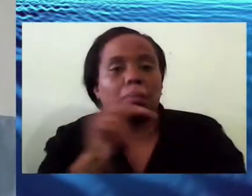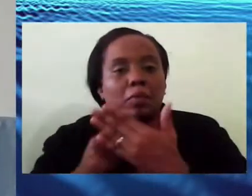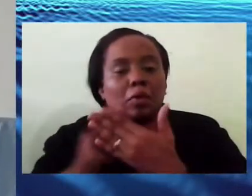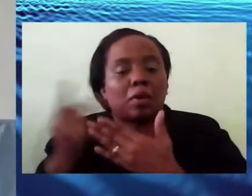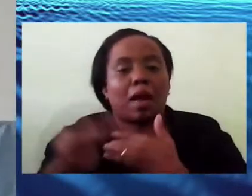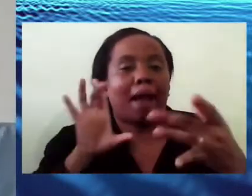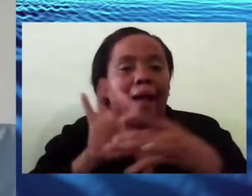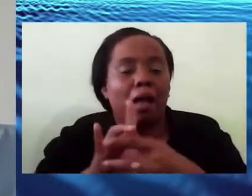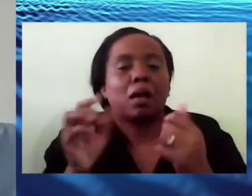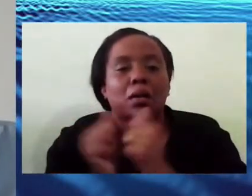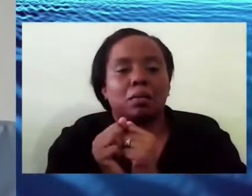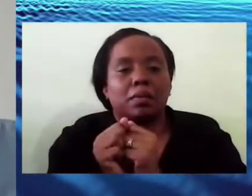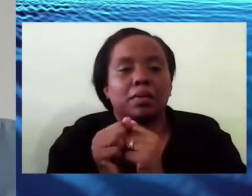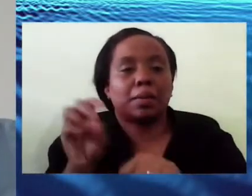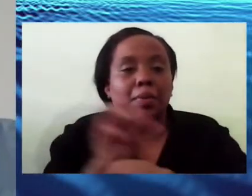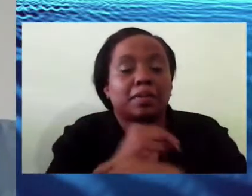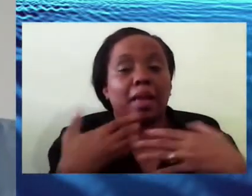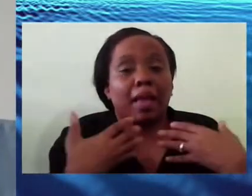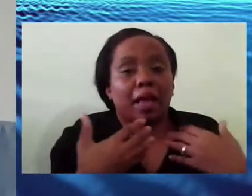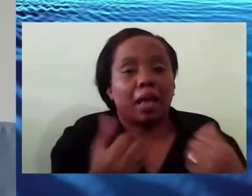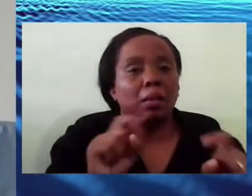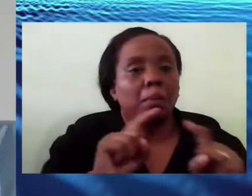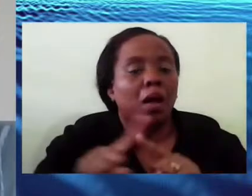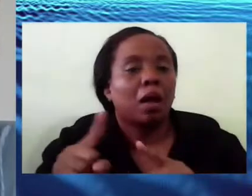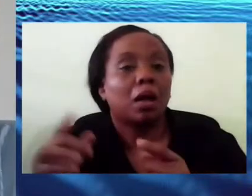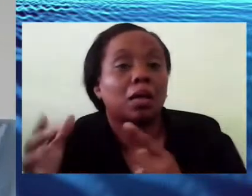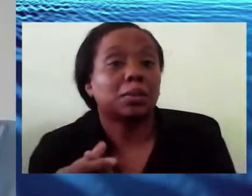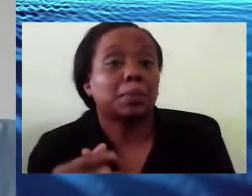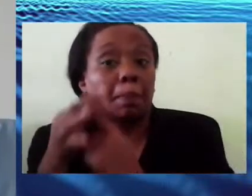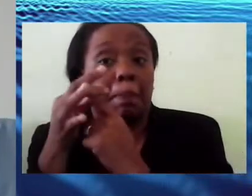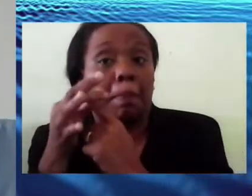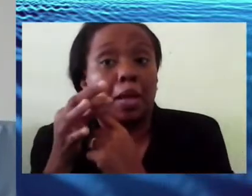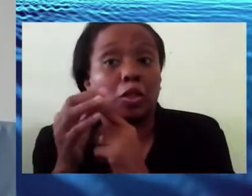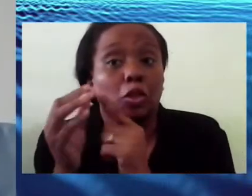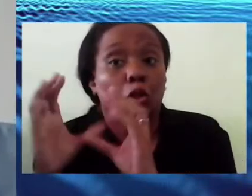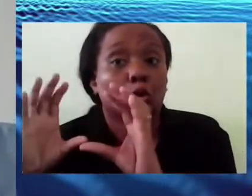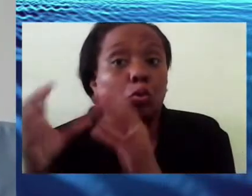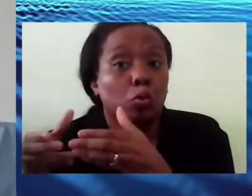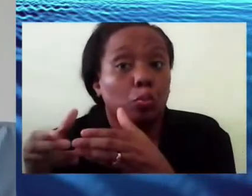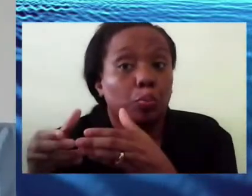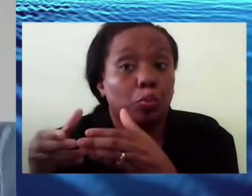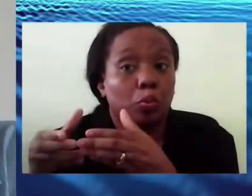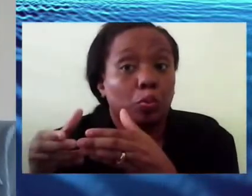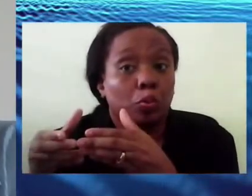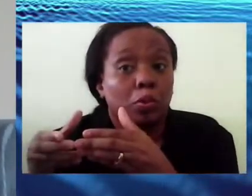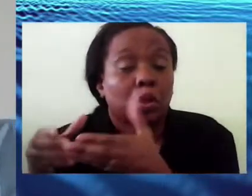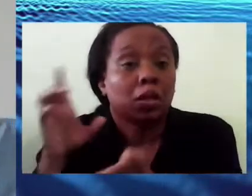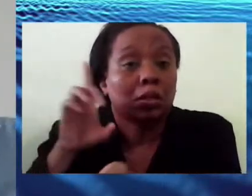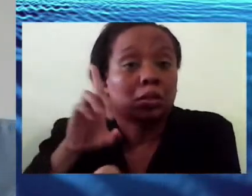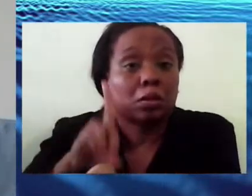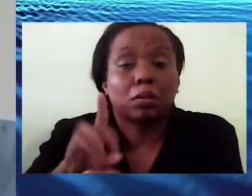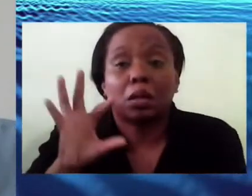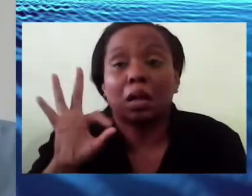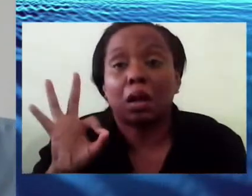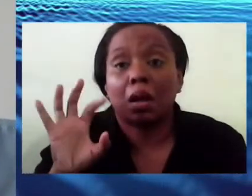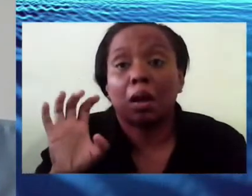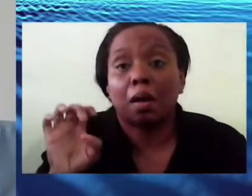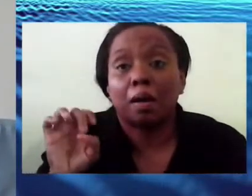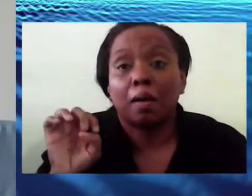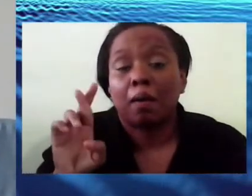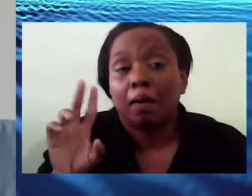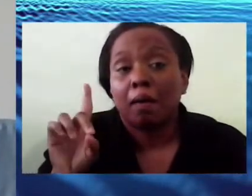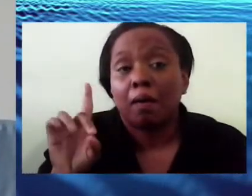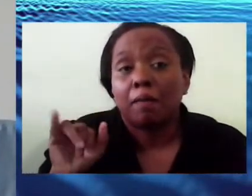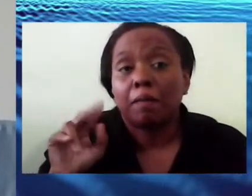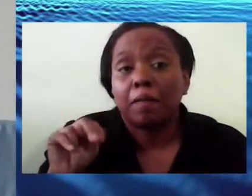those plans are being coordinated by a special grouping, that is Dr. Ferdinand and Major Clark, who are the ones who are mapping out that